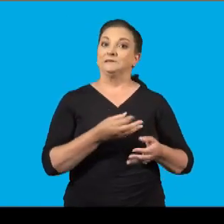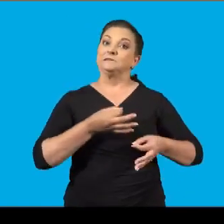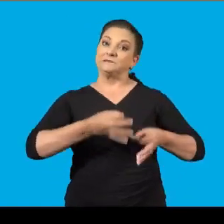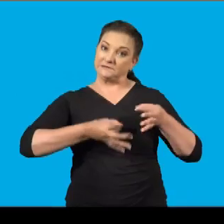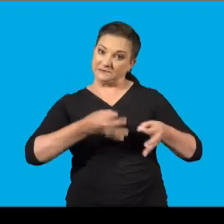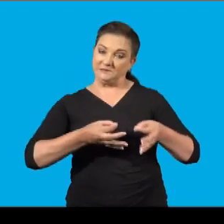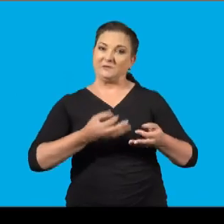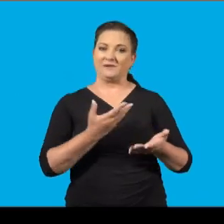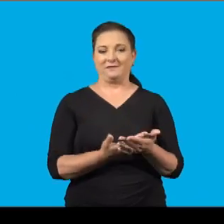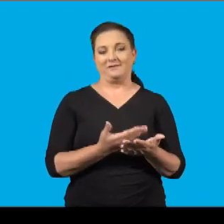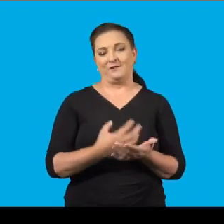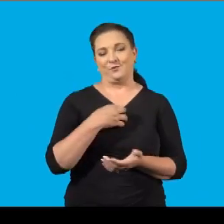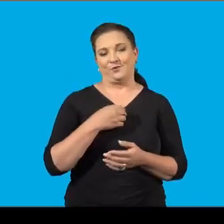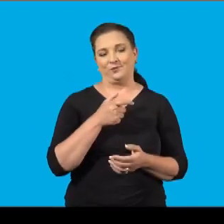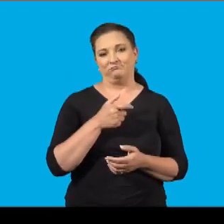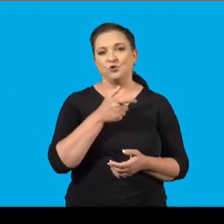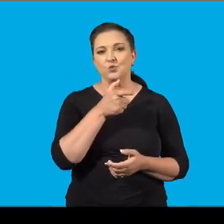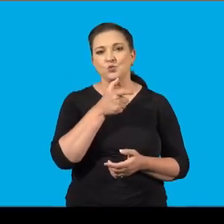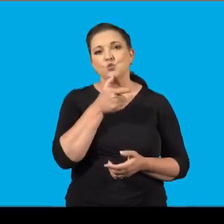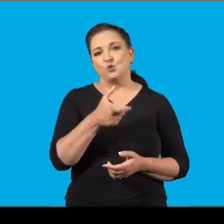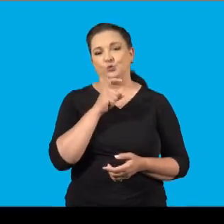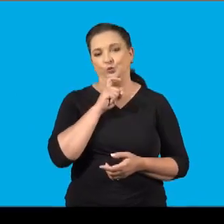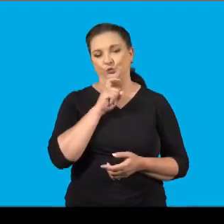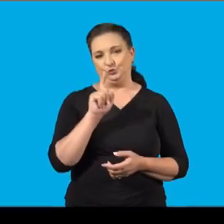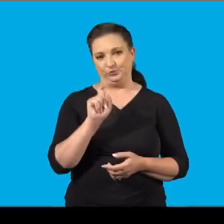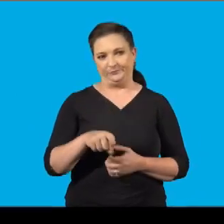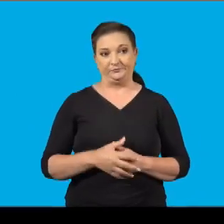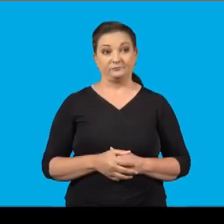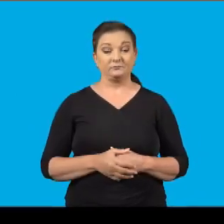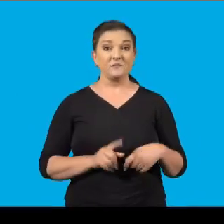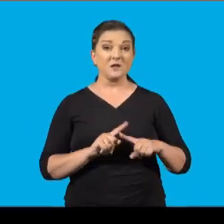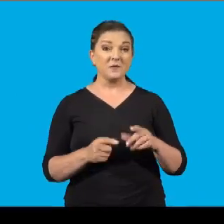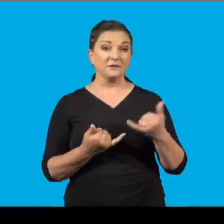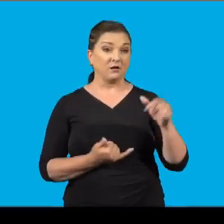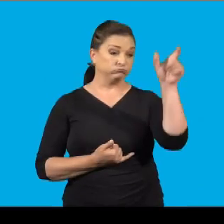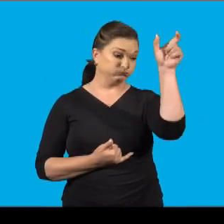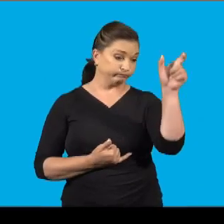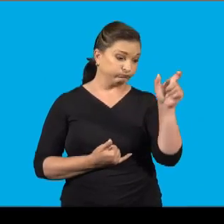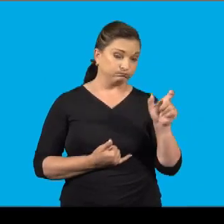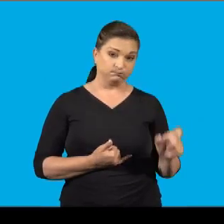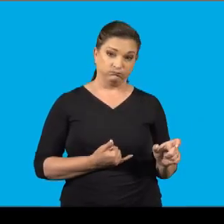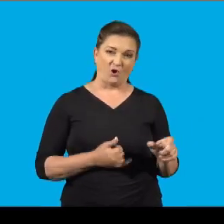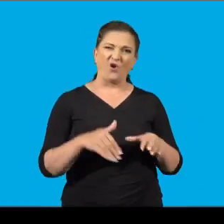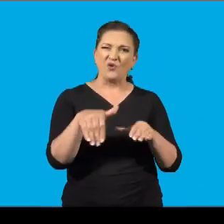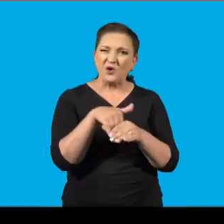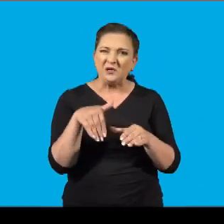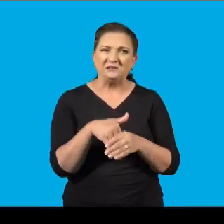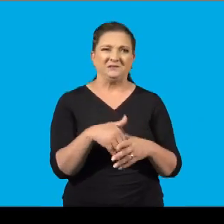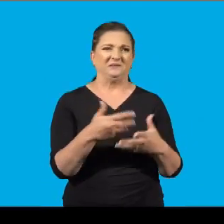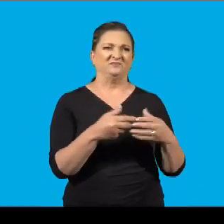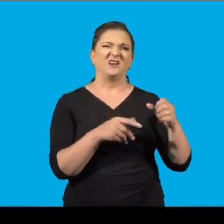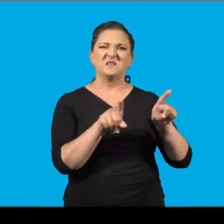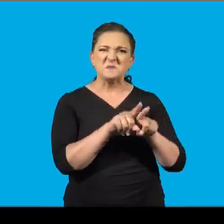define those terms in your own words. So you'll find that these concepts that I've already looked at, like